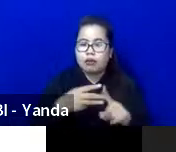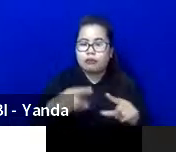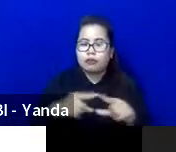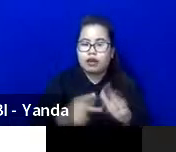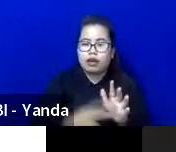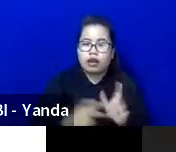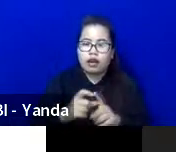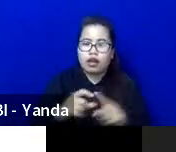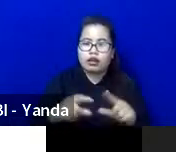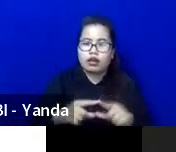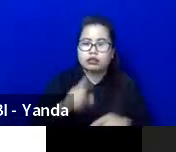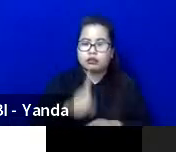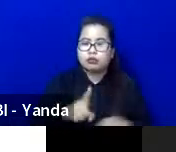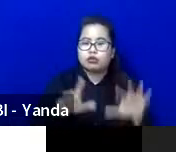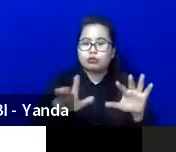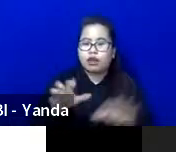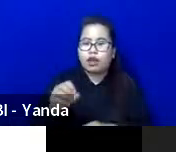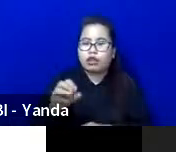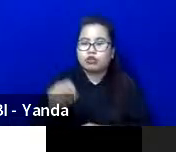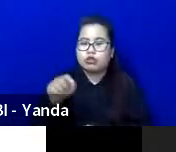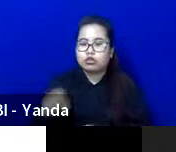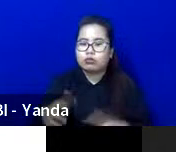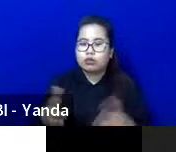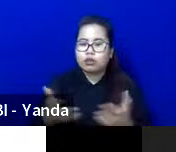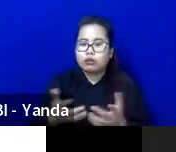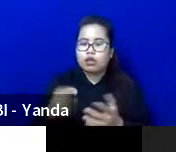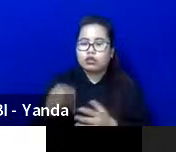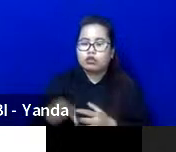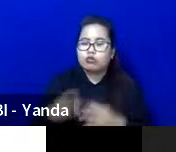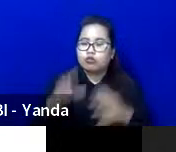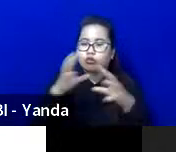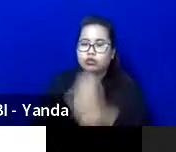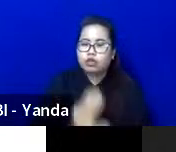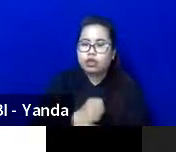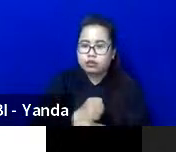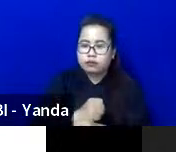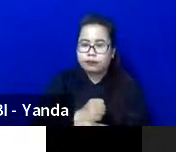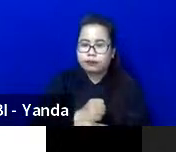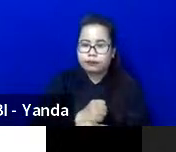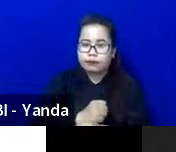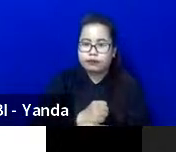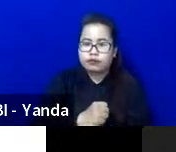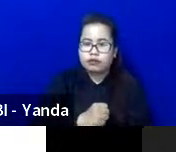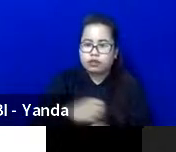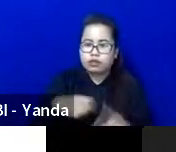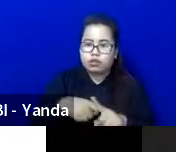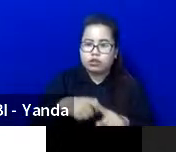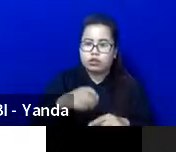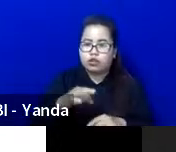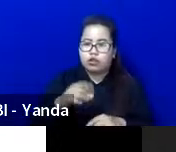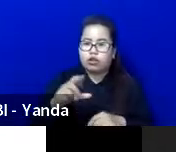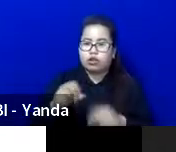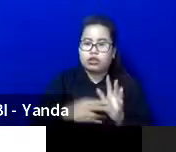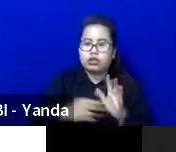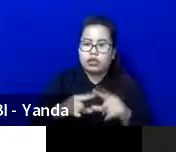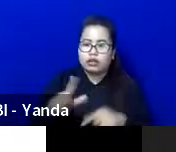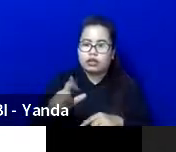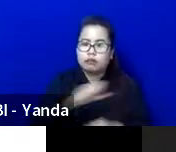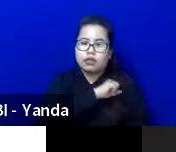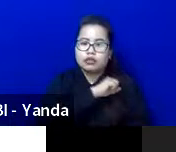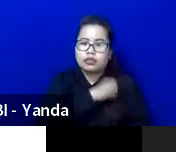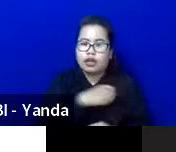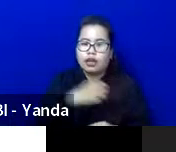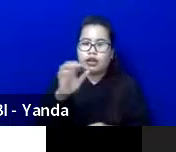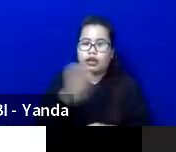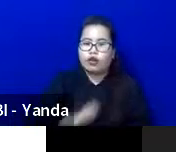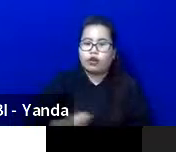and Europeans who lived there. Before 1900, the colonial state did not feel any